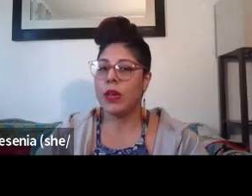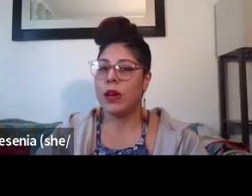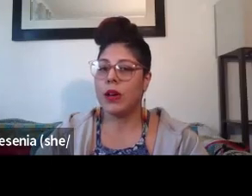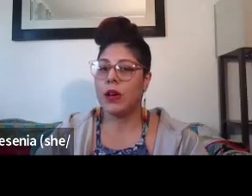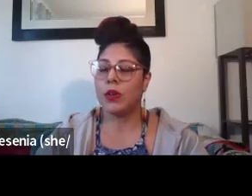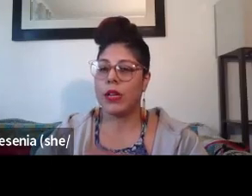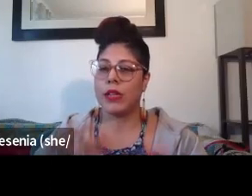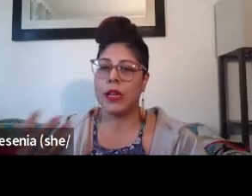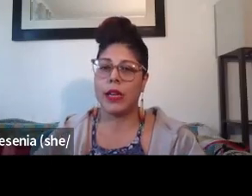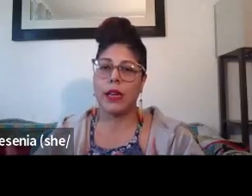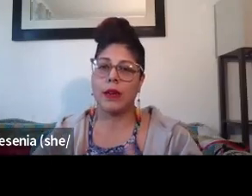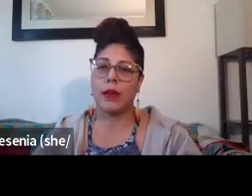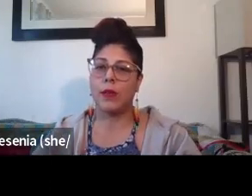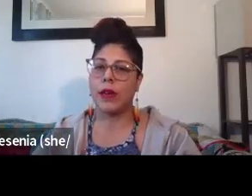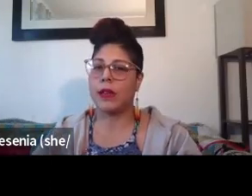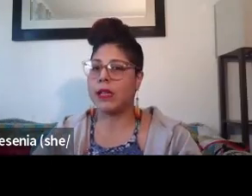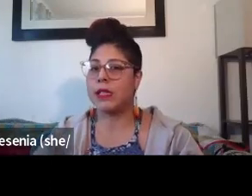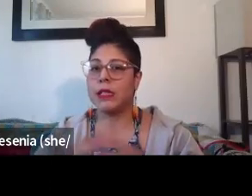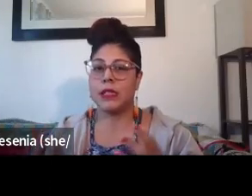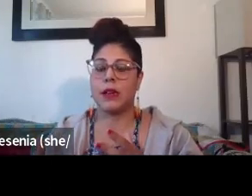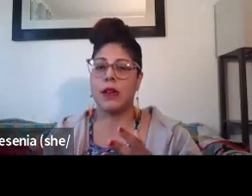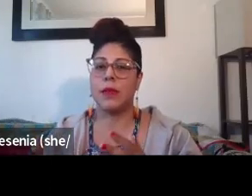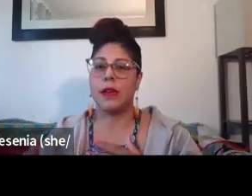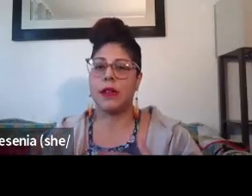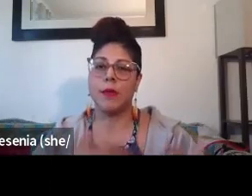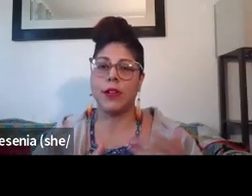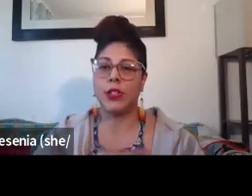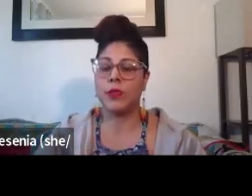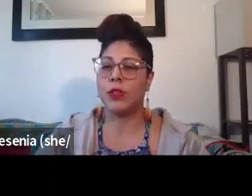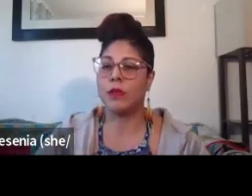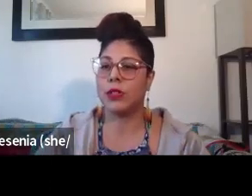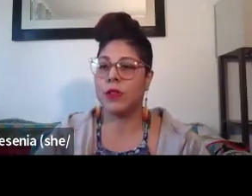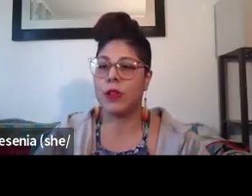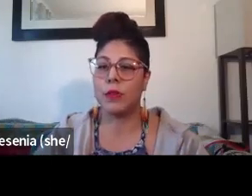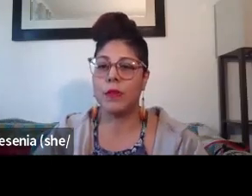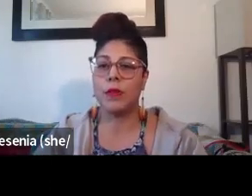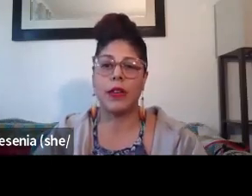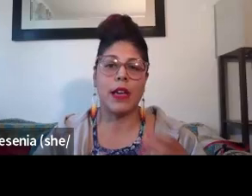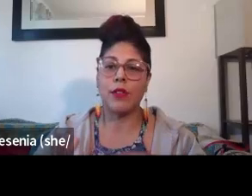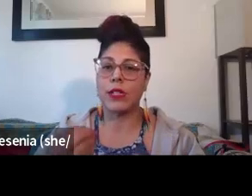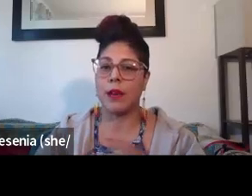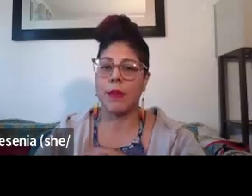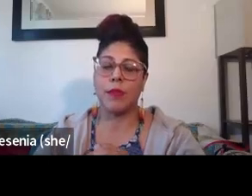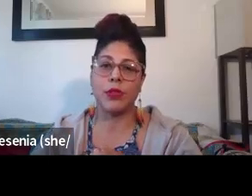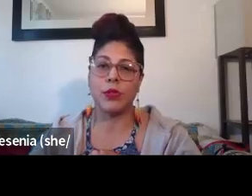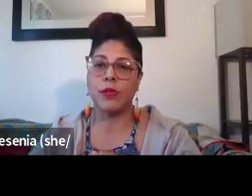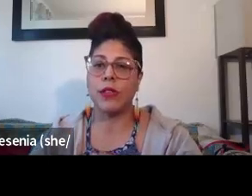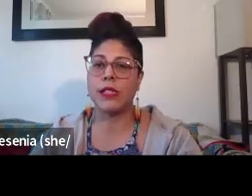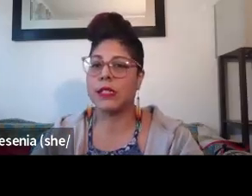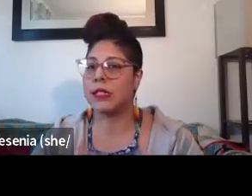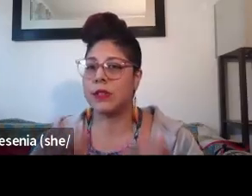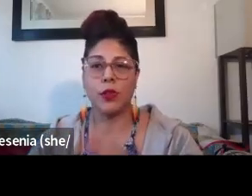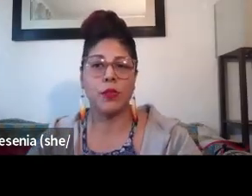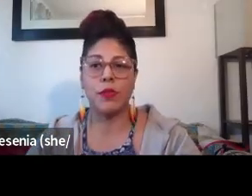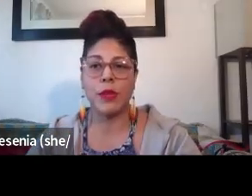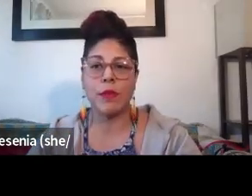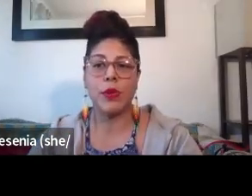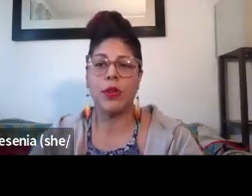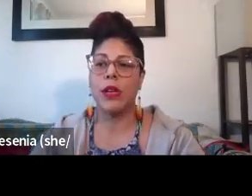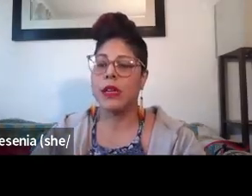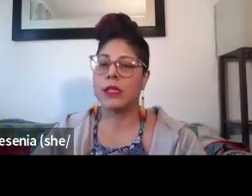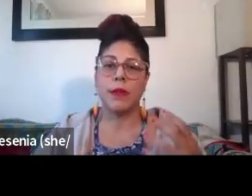and first generation to the Americas. I work on several different projects and collaborations,